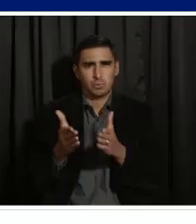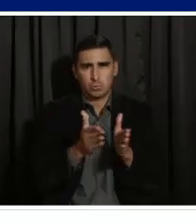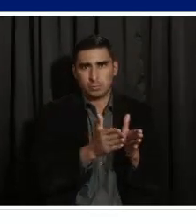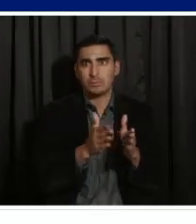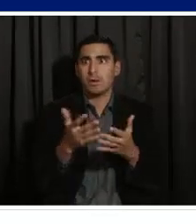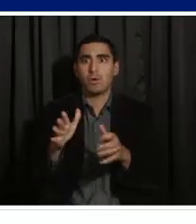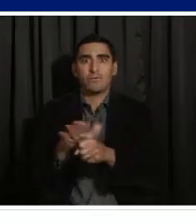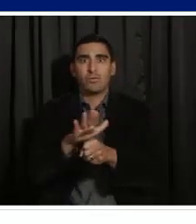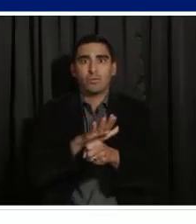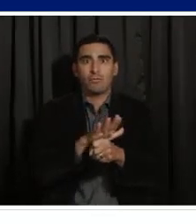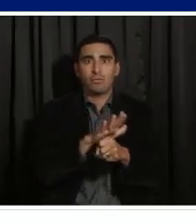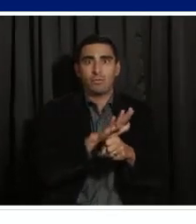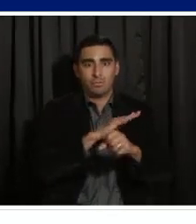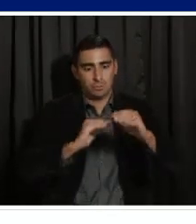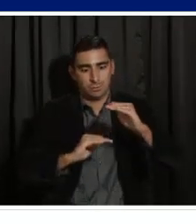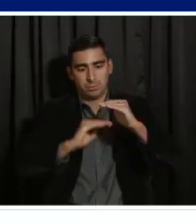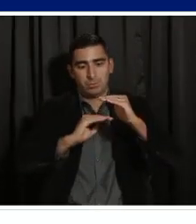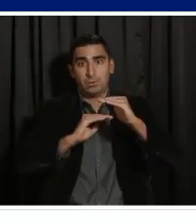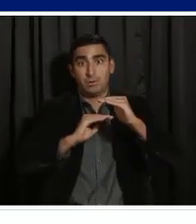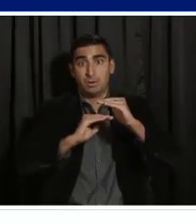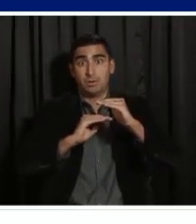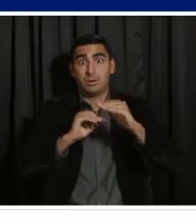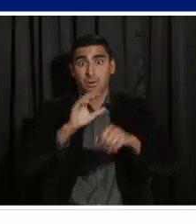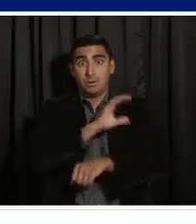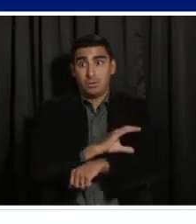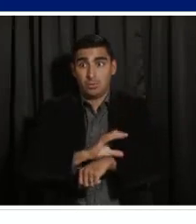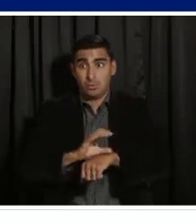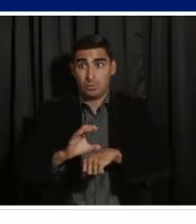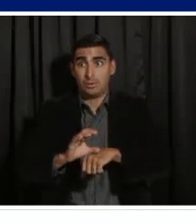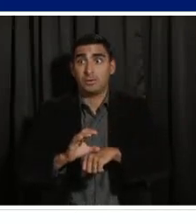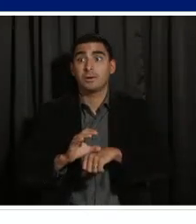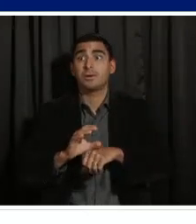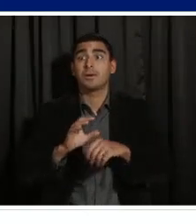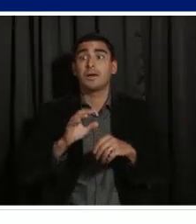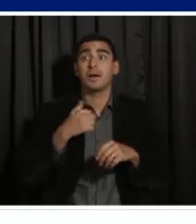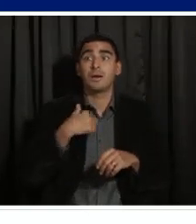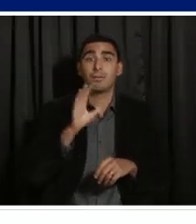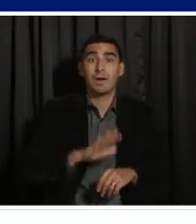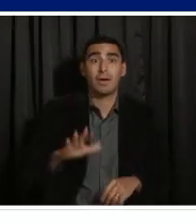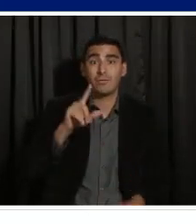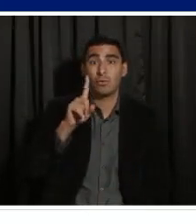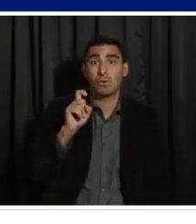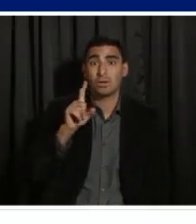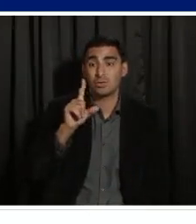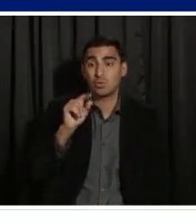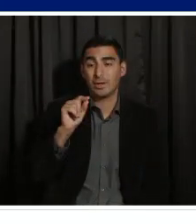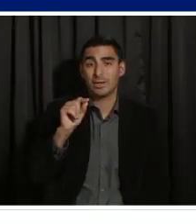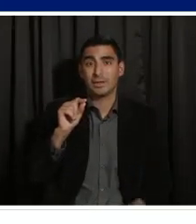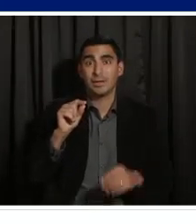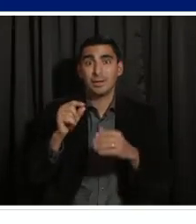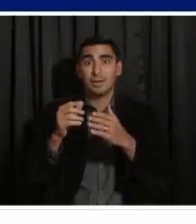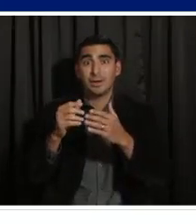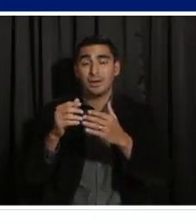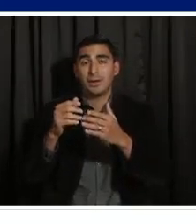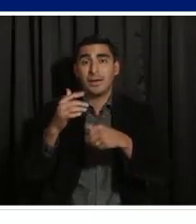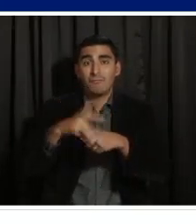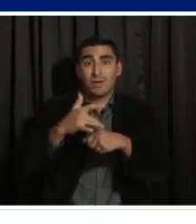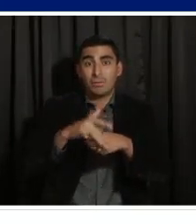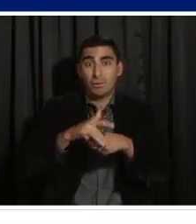Colorado. That means that we have approximately 120 ICU beds available across the entire